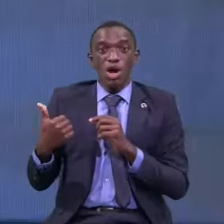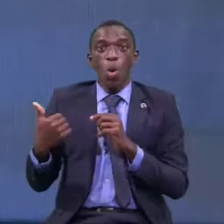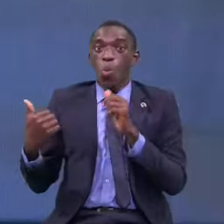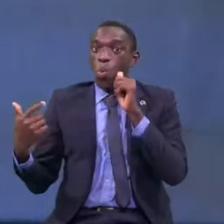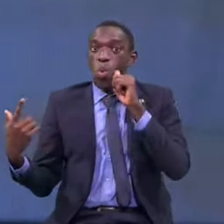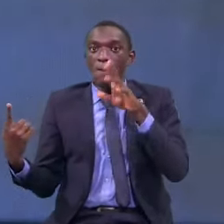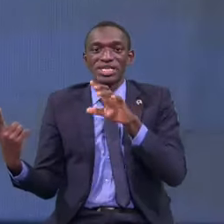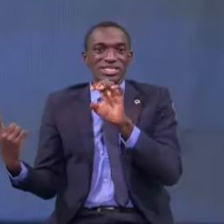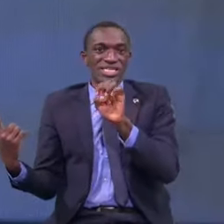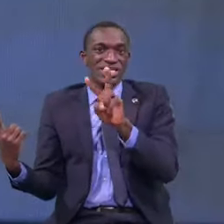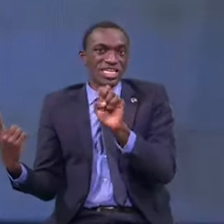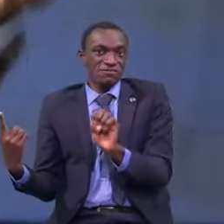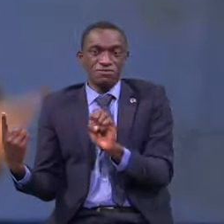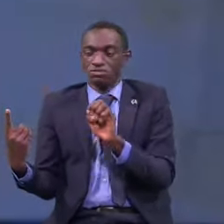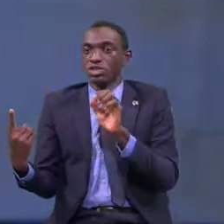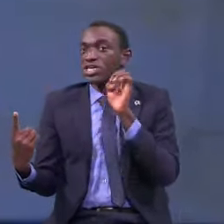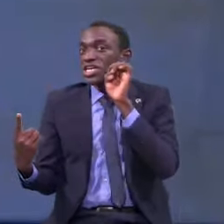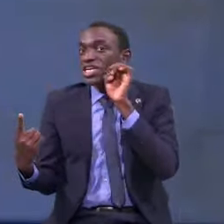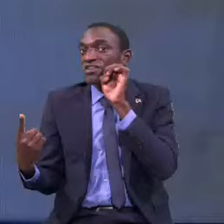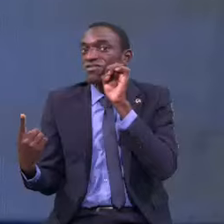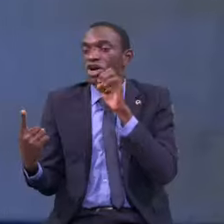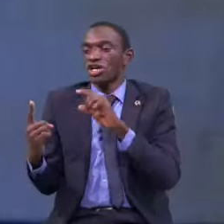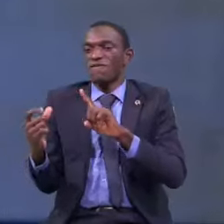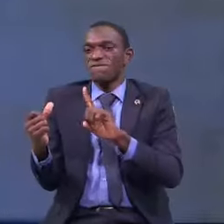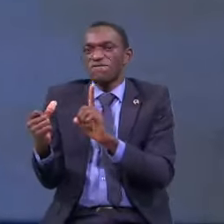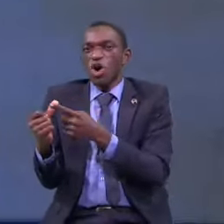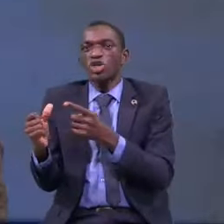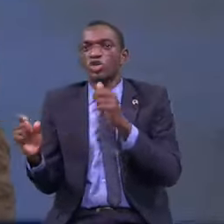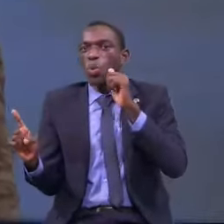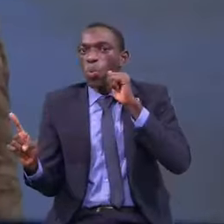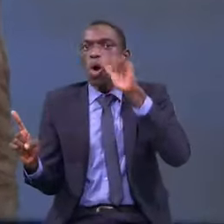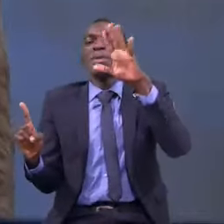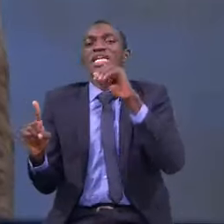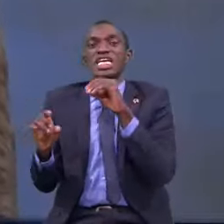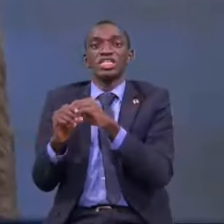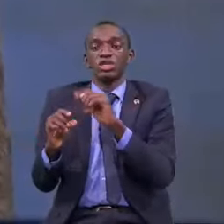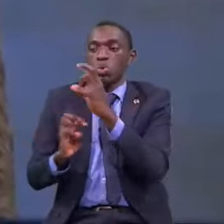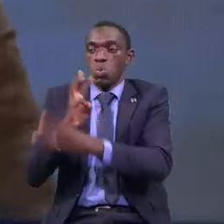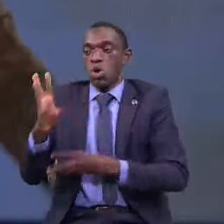world. And the devil said, why don't you eat this?